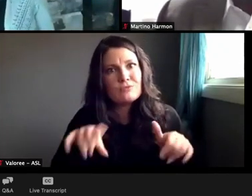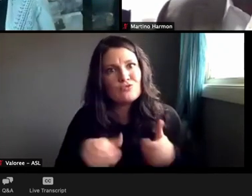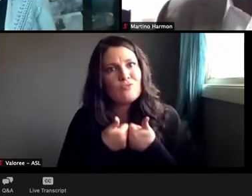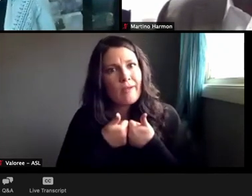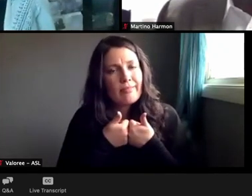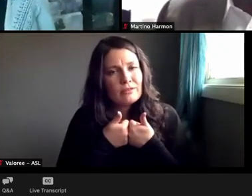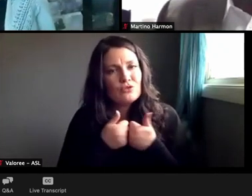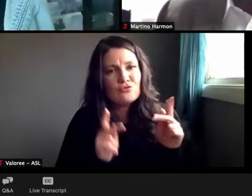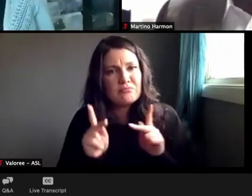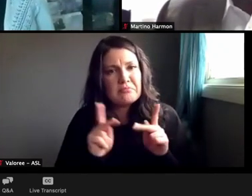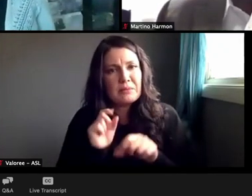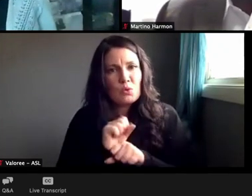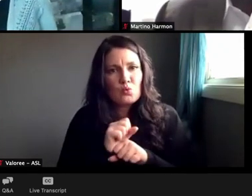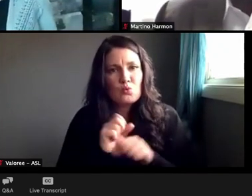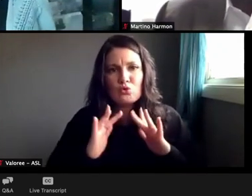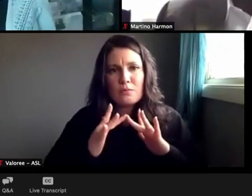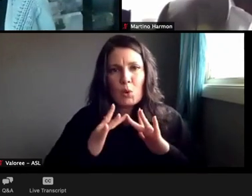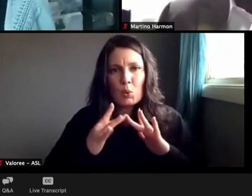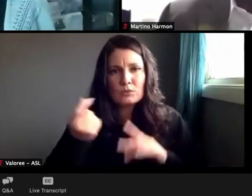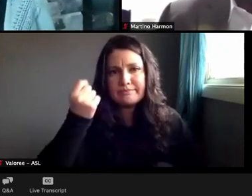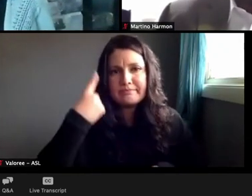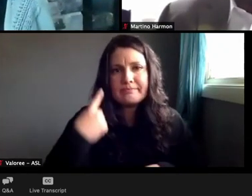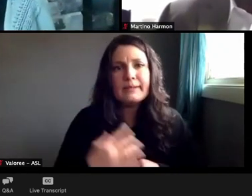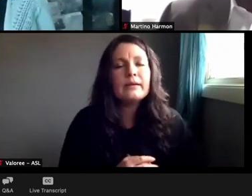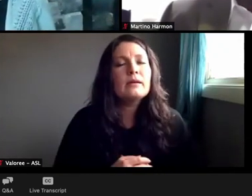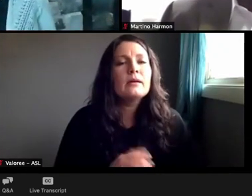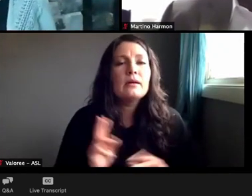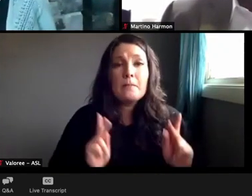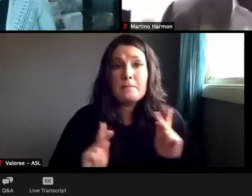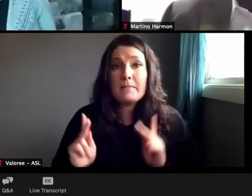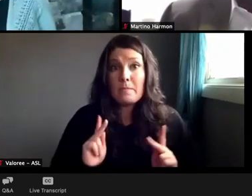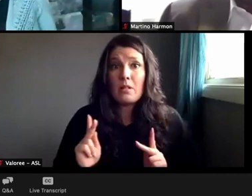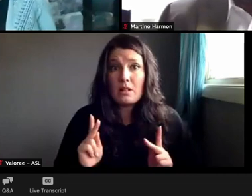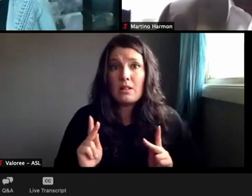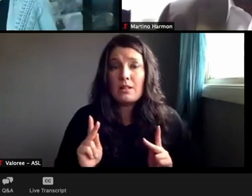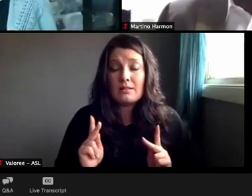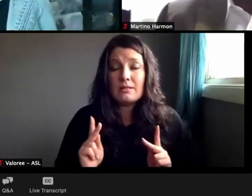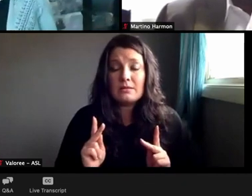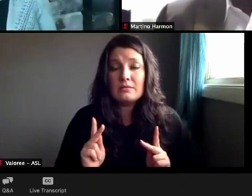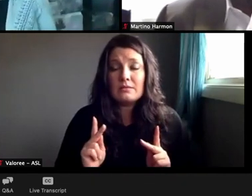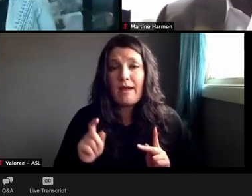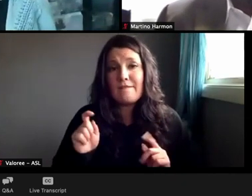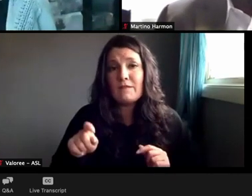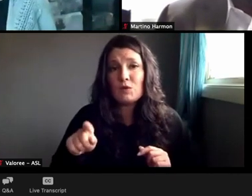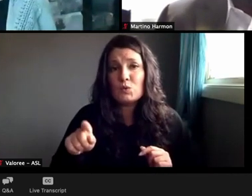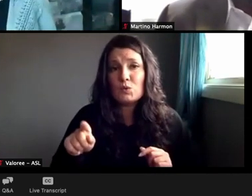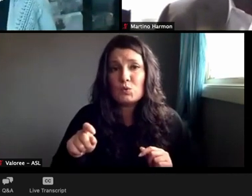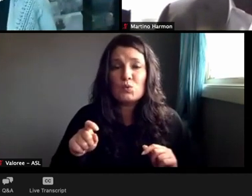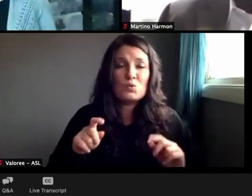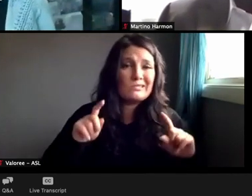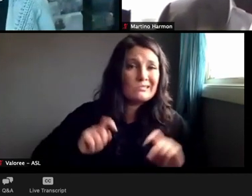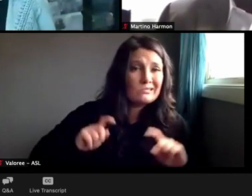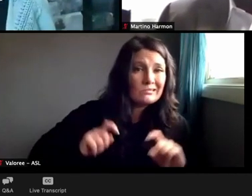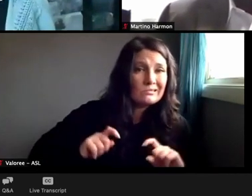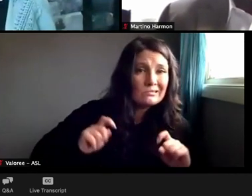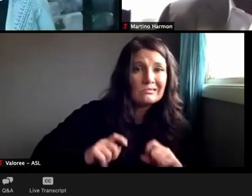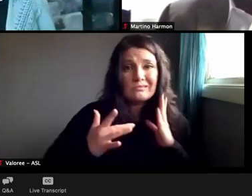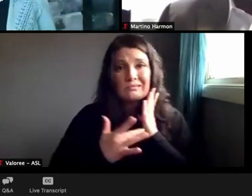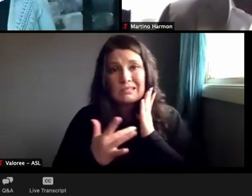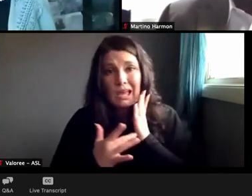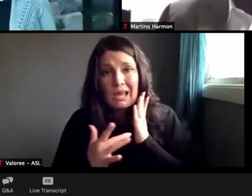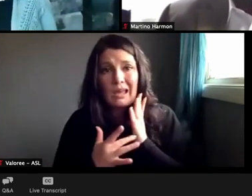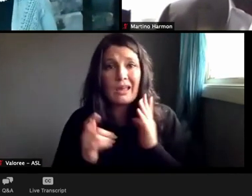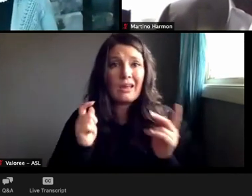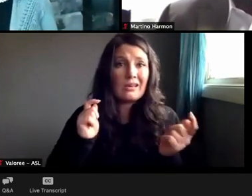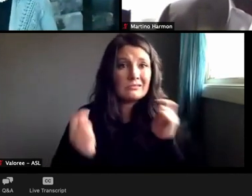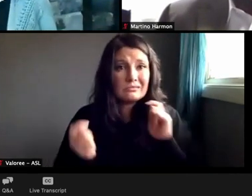working remotely. We know that people are, you know, having to utilize and experiment and learn new technology.